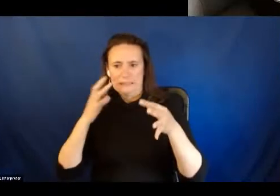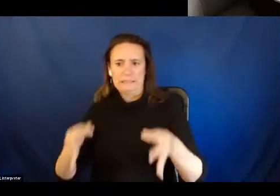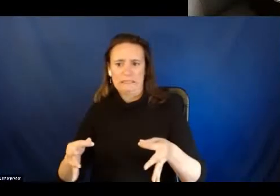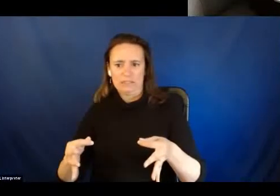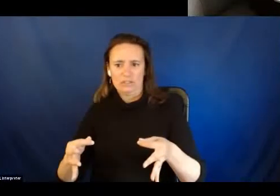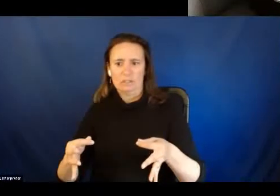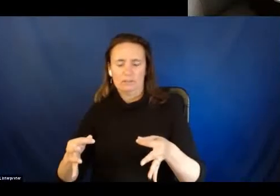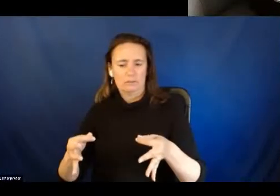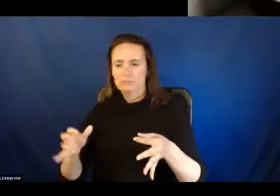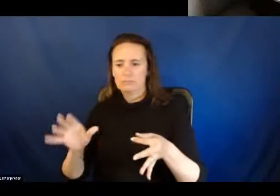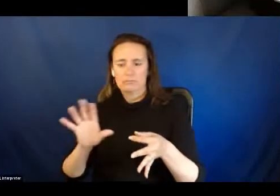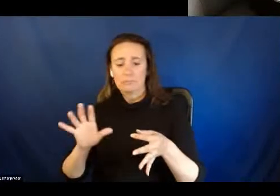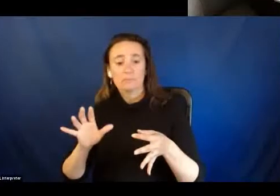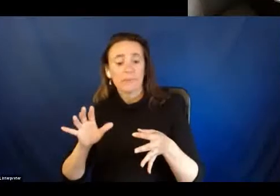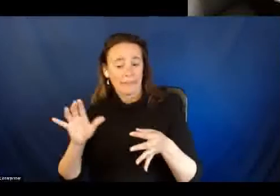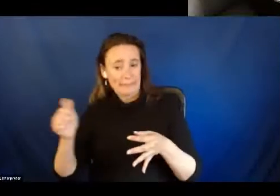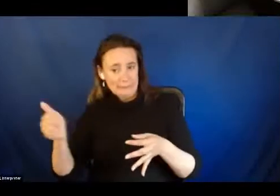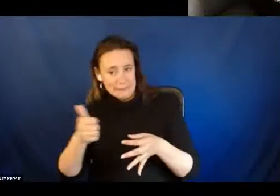are their own.